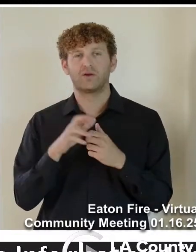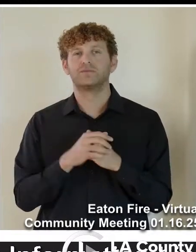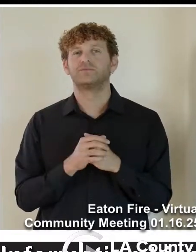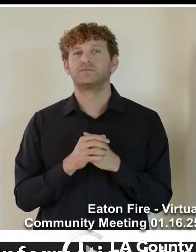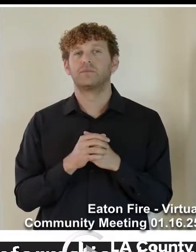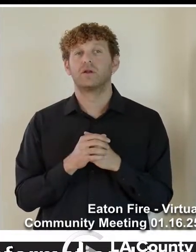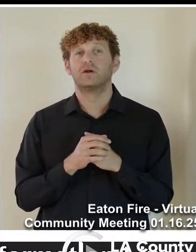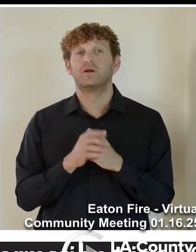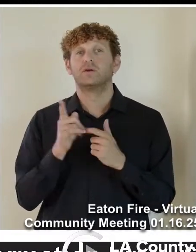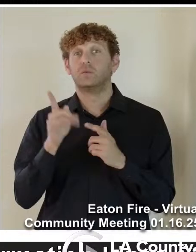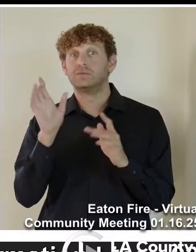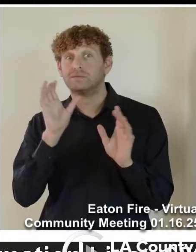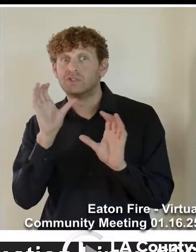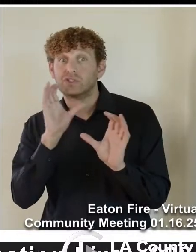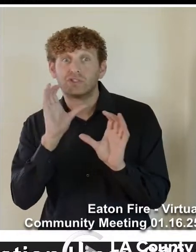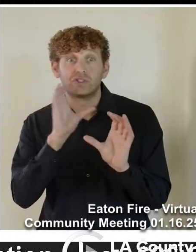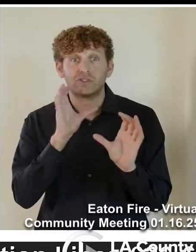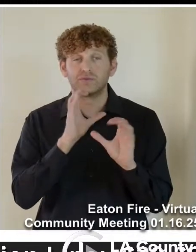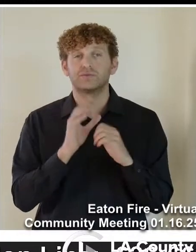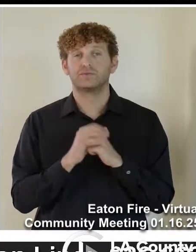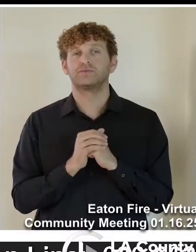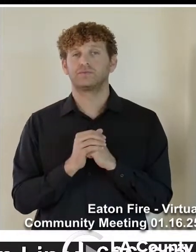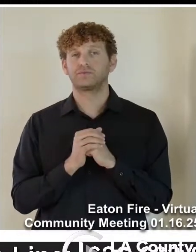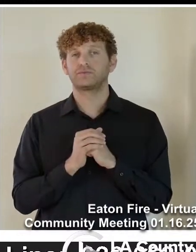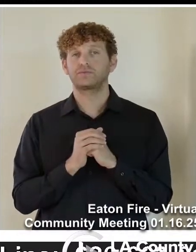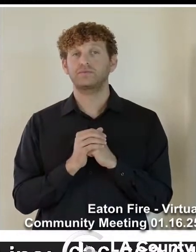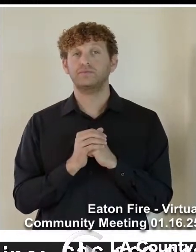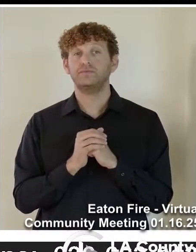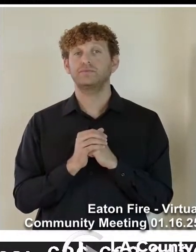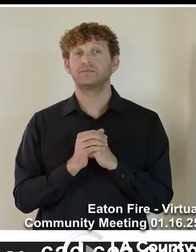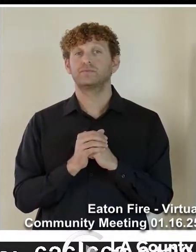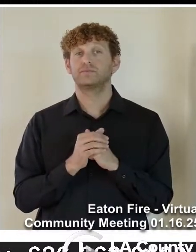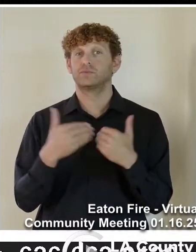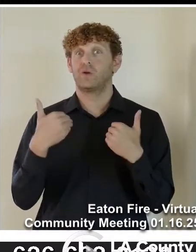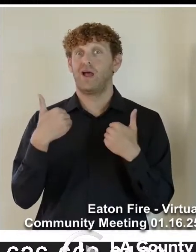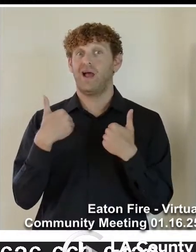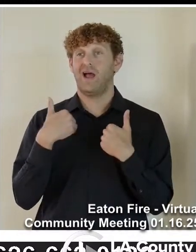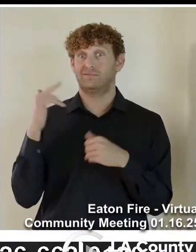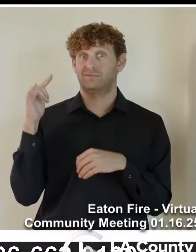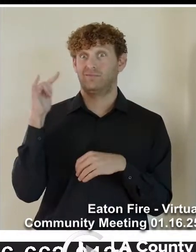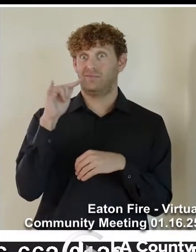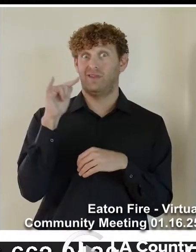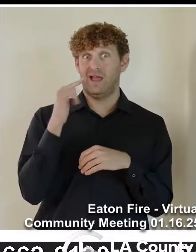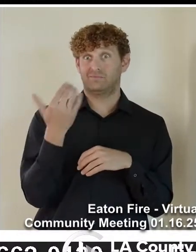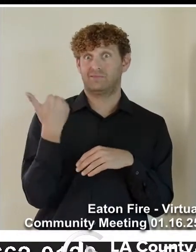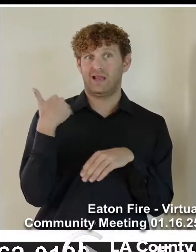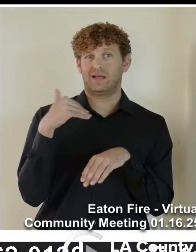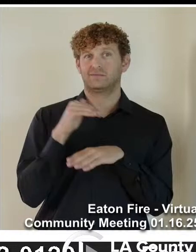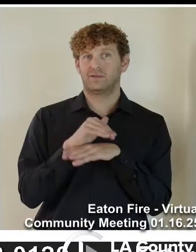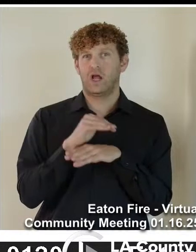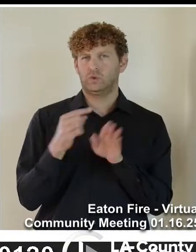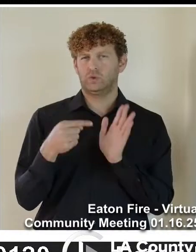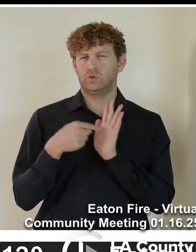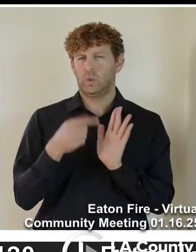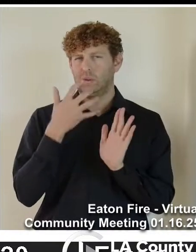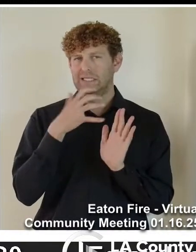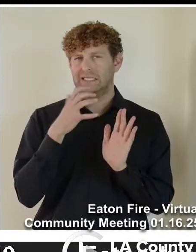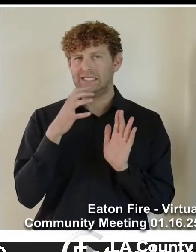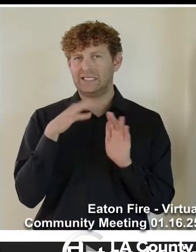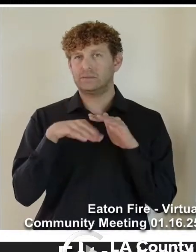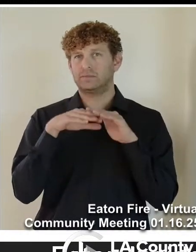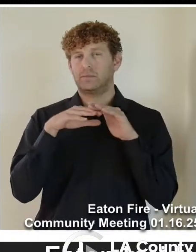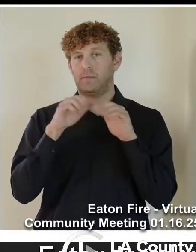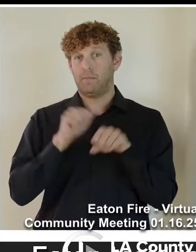patrol. We did get another IR flight last night. It still is showing heat below Mount Wilson in this